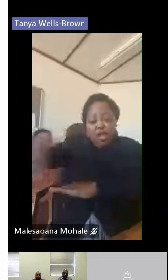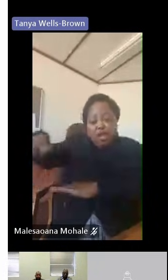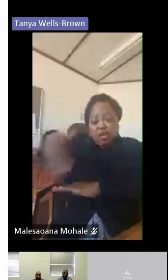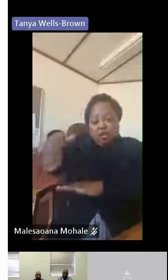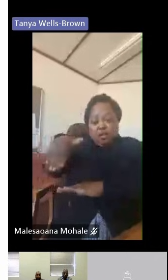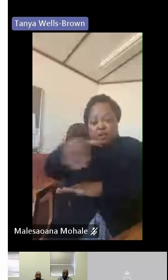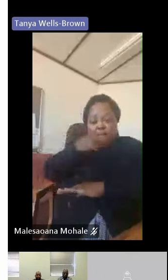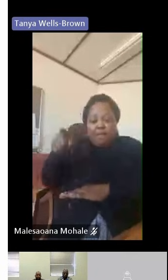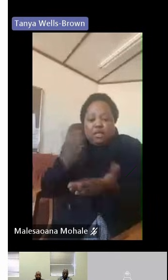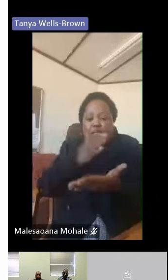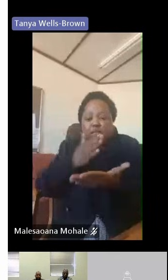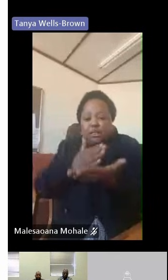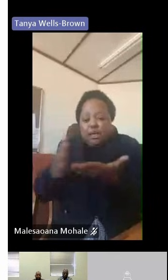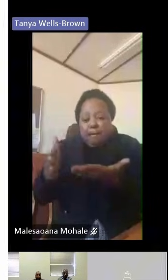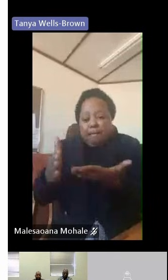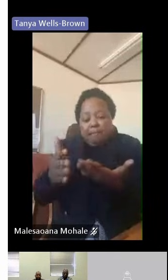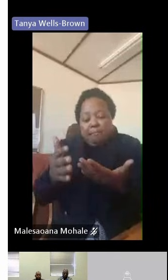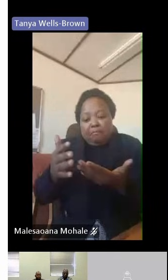partially